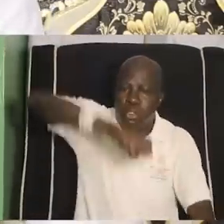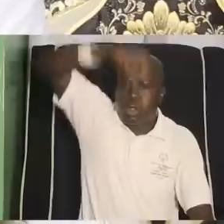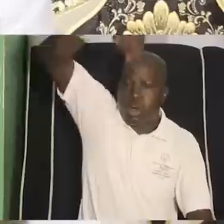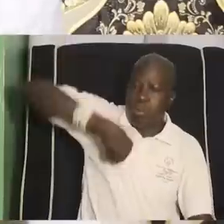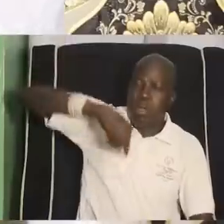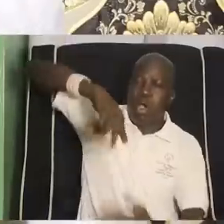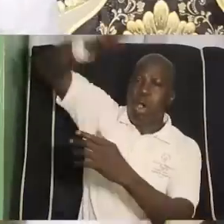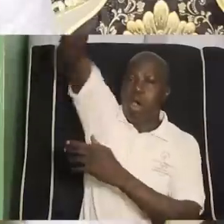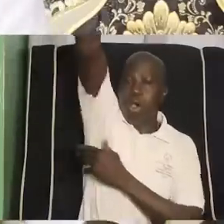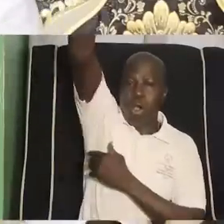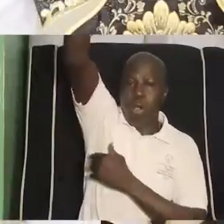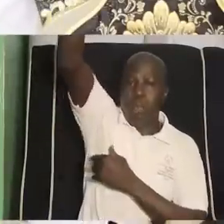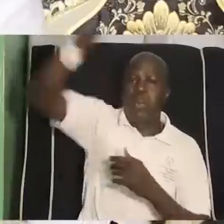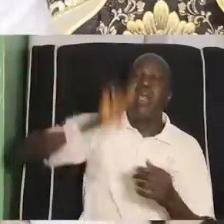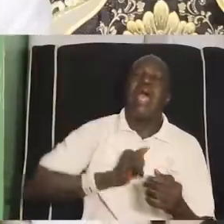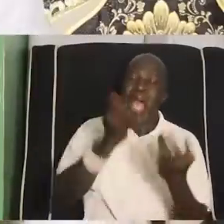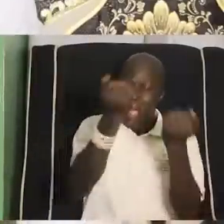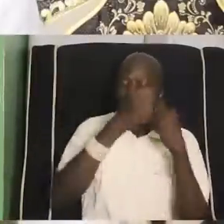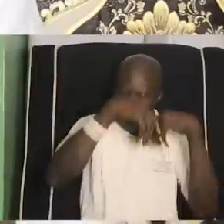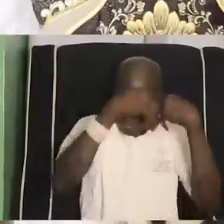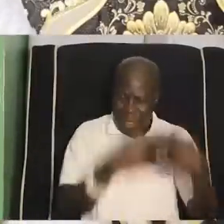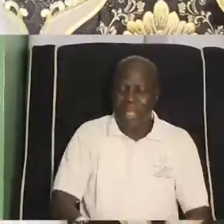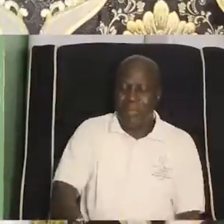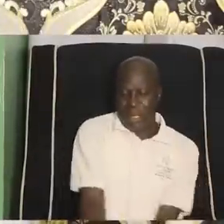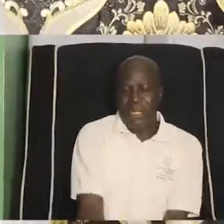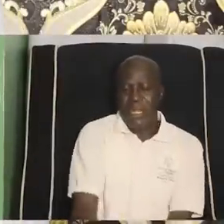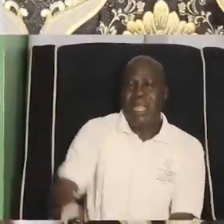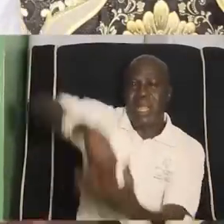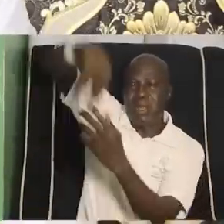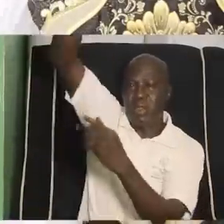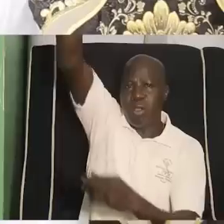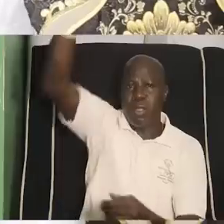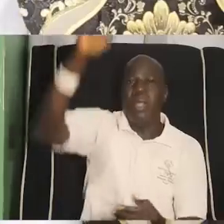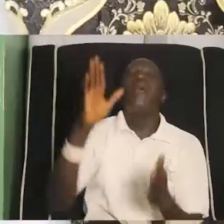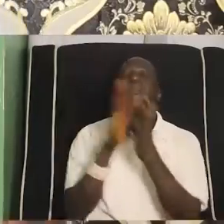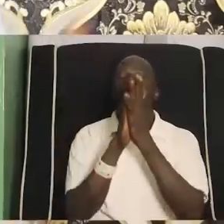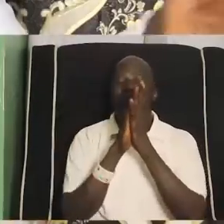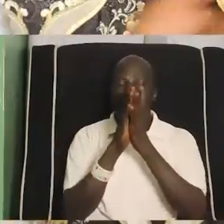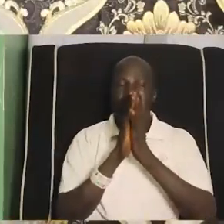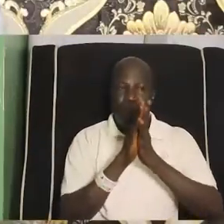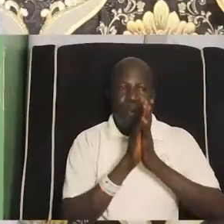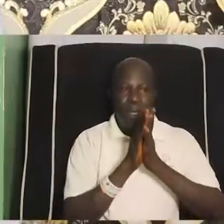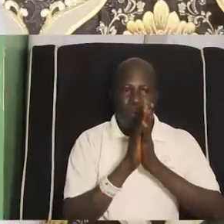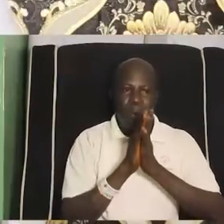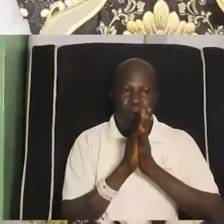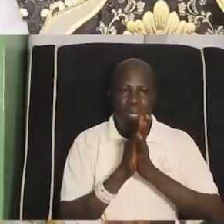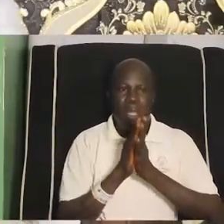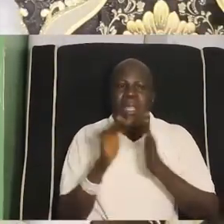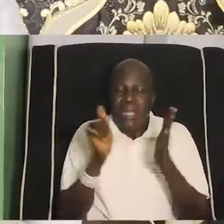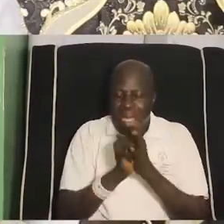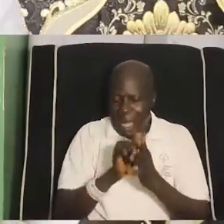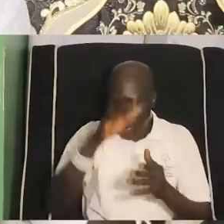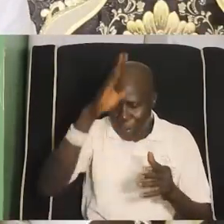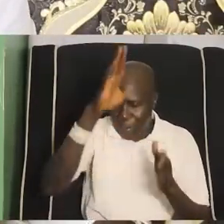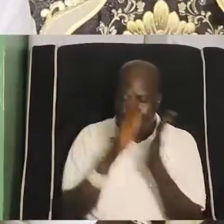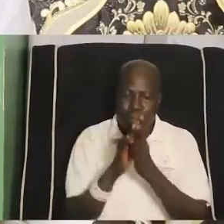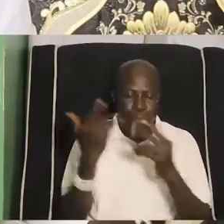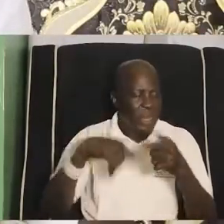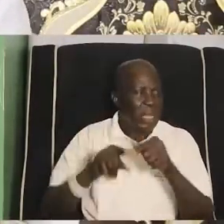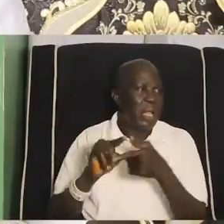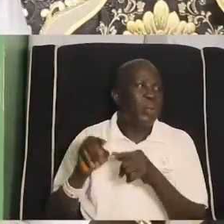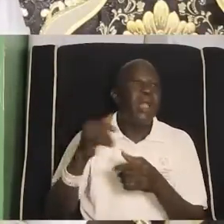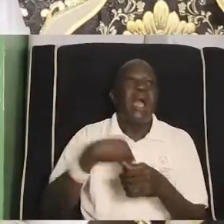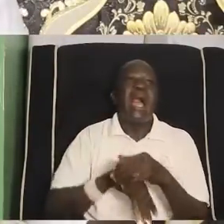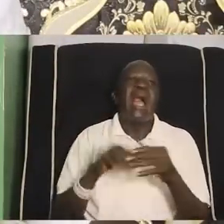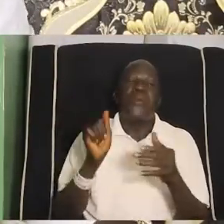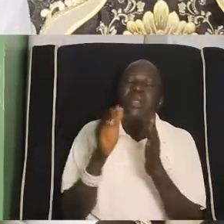mi so ke. O fa ku le le. O fa ku le le. Asangara muda. Oh, what of you move that? The at